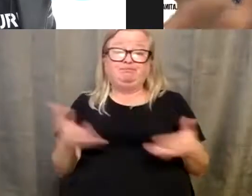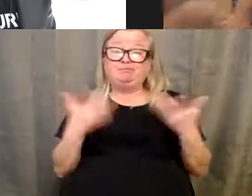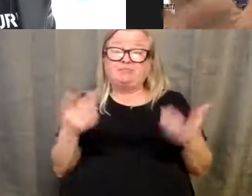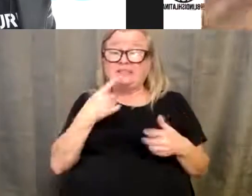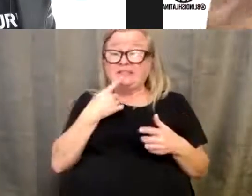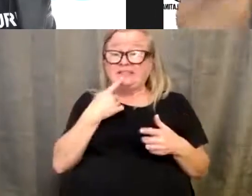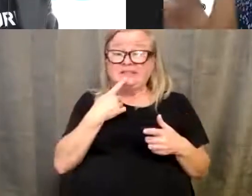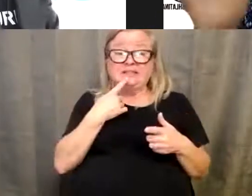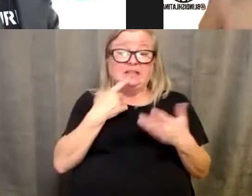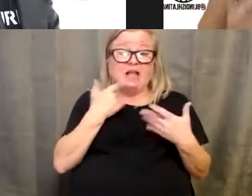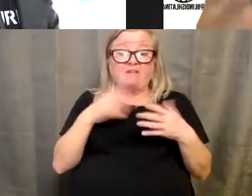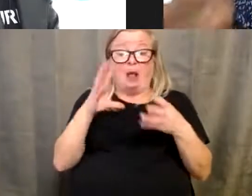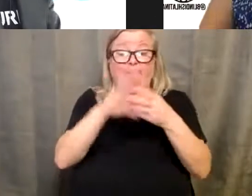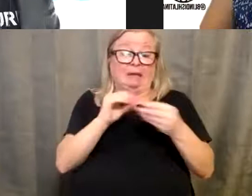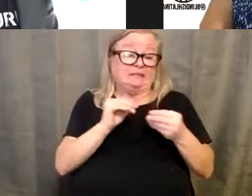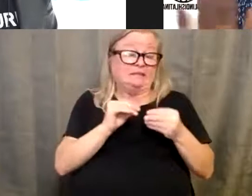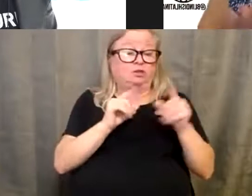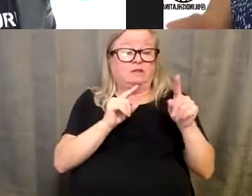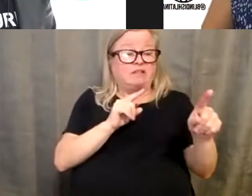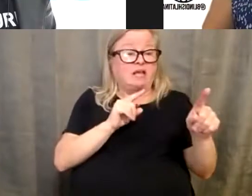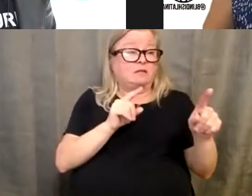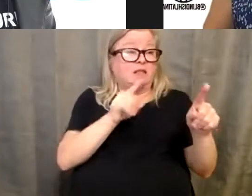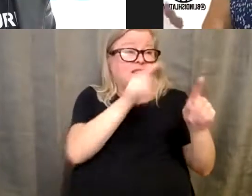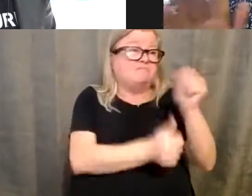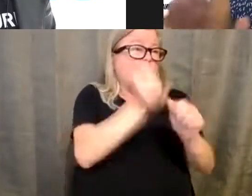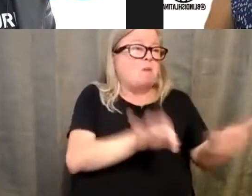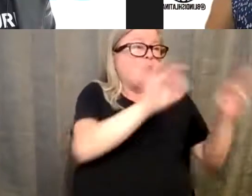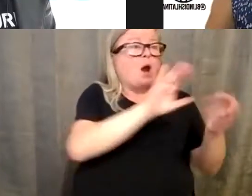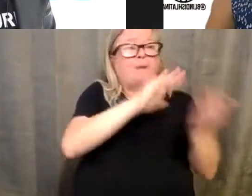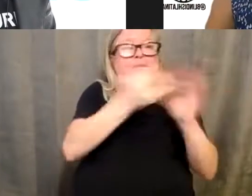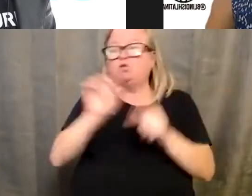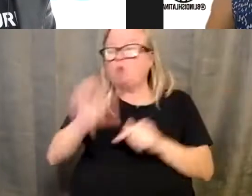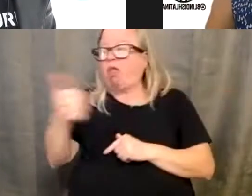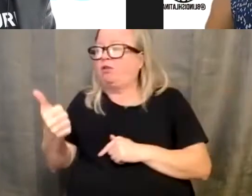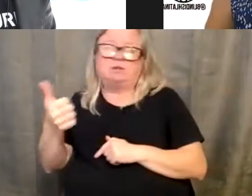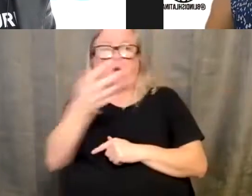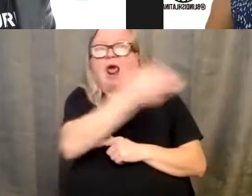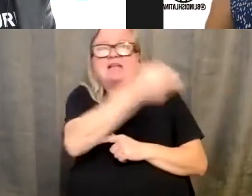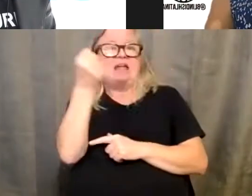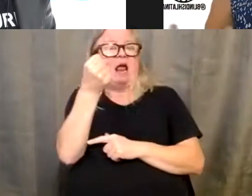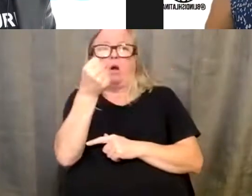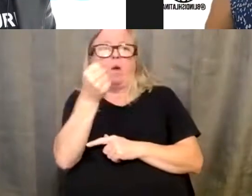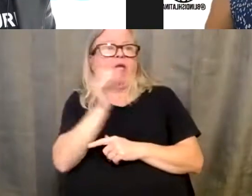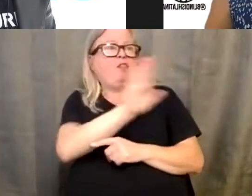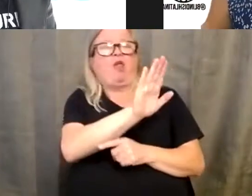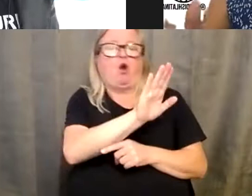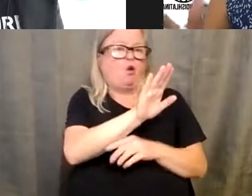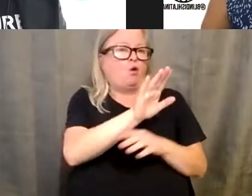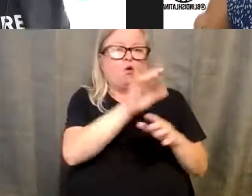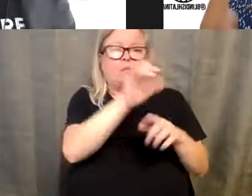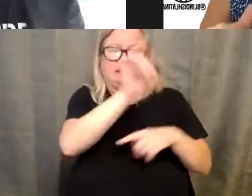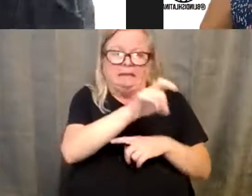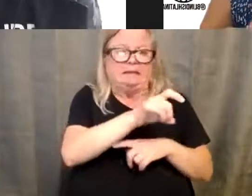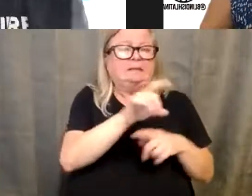say any message about like what's one thing being more important than the other. And that's not the takeaway I want people to have. It's just about that